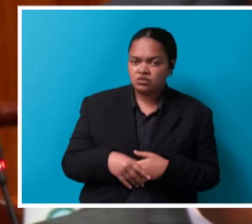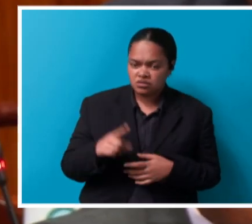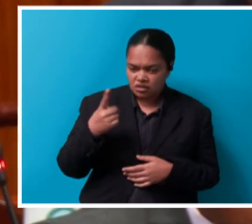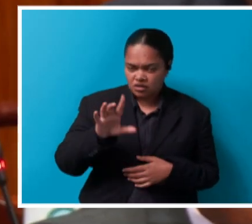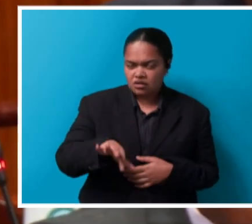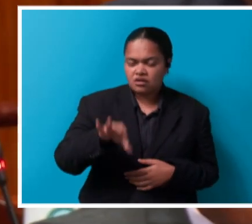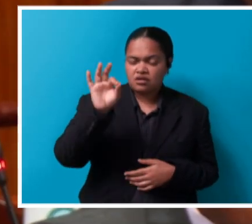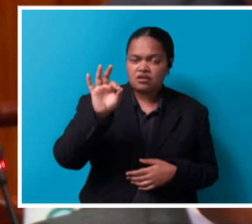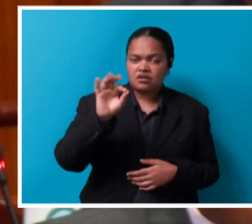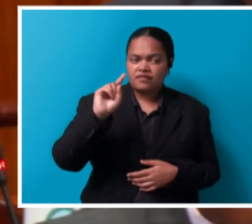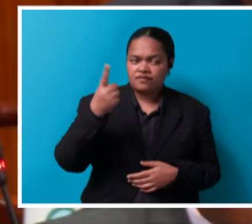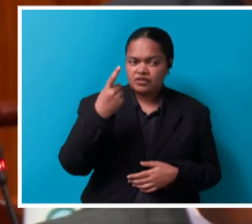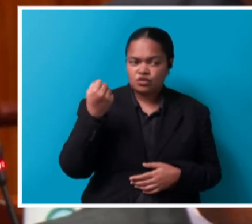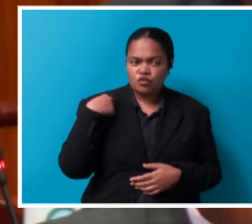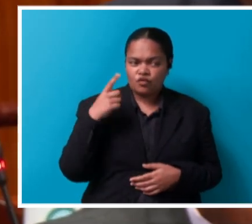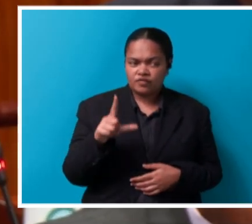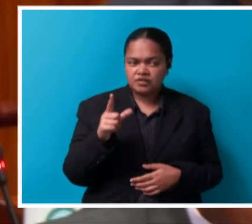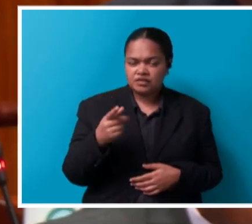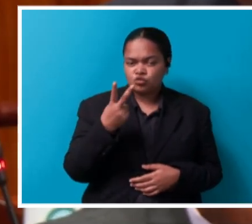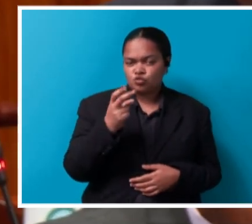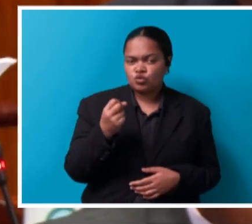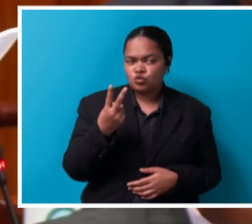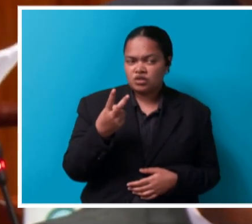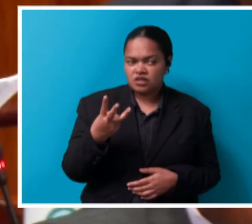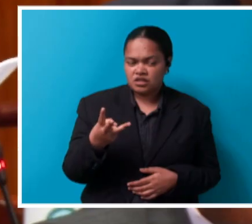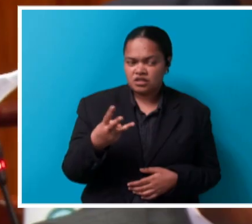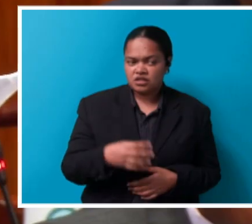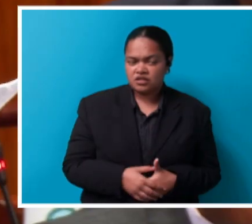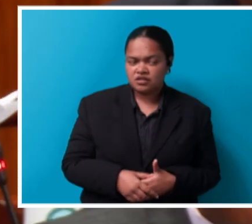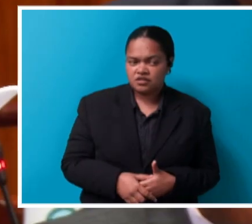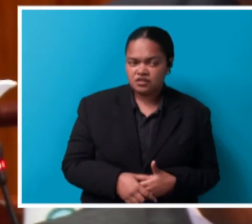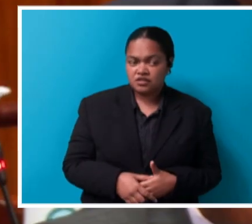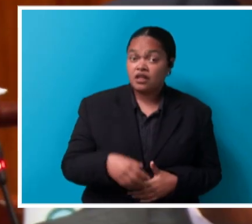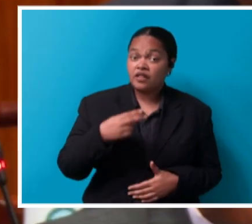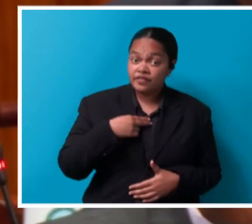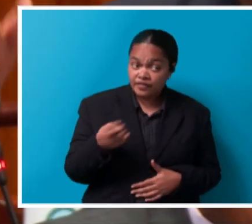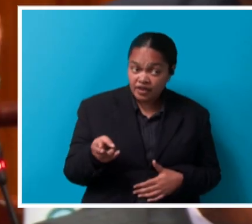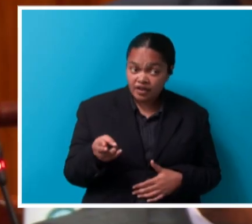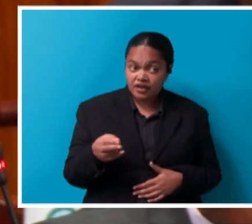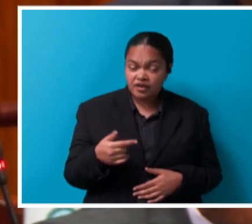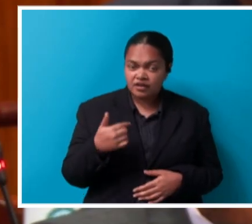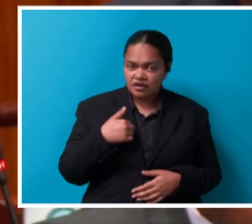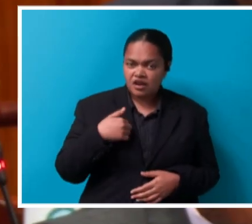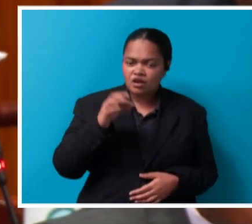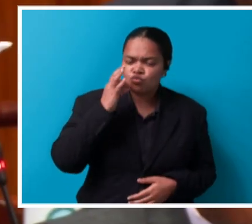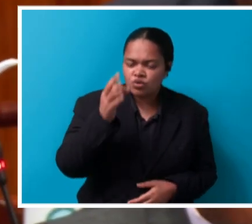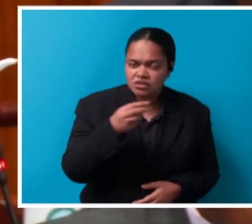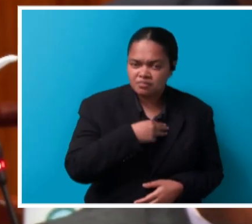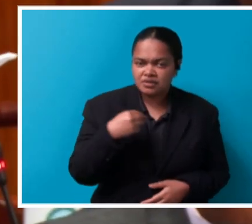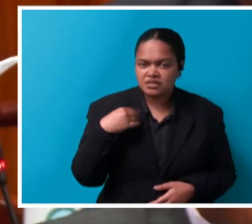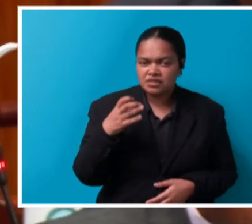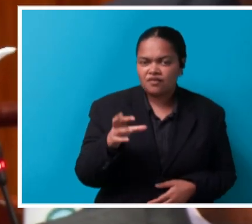liaison officer in 2023, early 23. And then I requested the Minister of